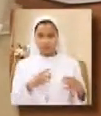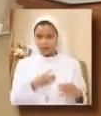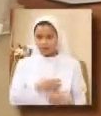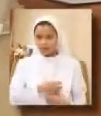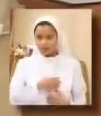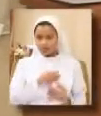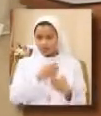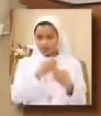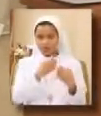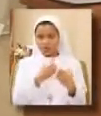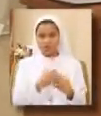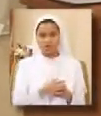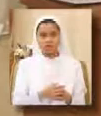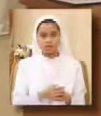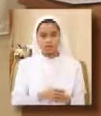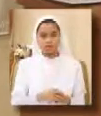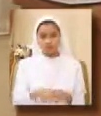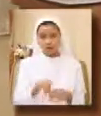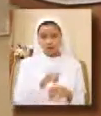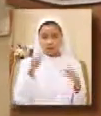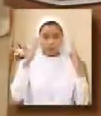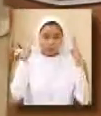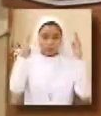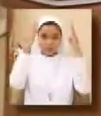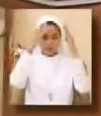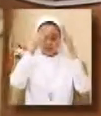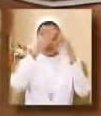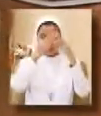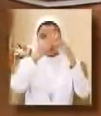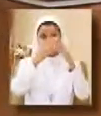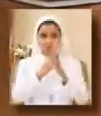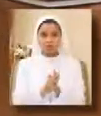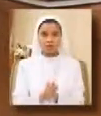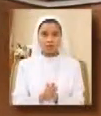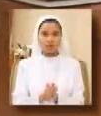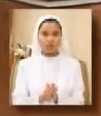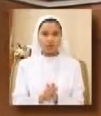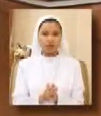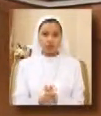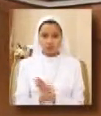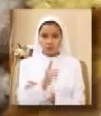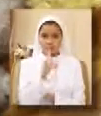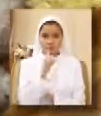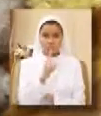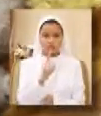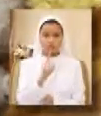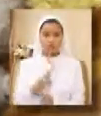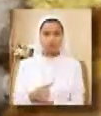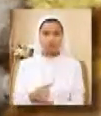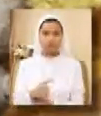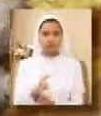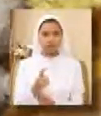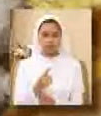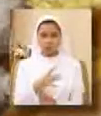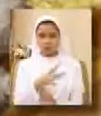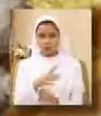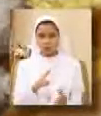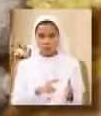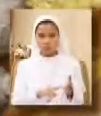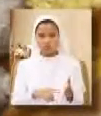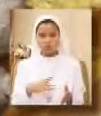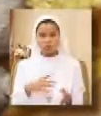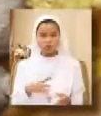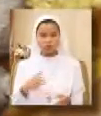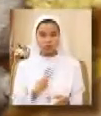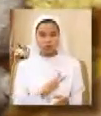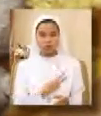as archbishop, isa lang naman talaga ang motivation namin eh. Di ba, sister, no? Just to serve Jesus